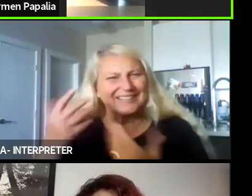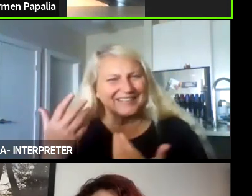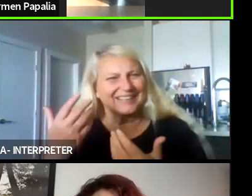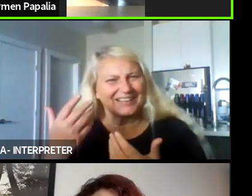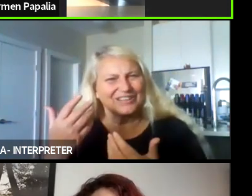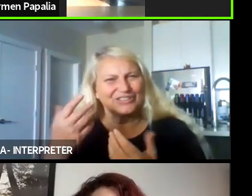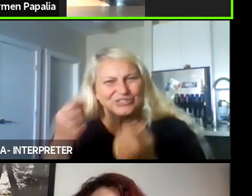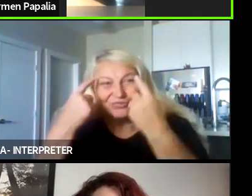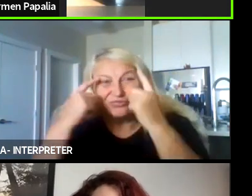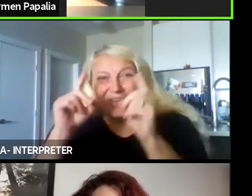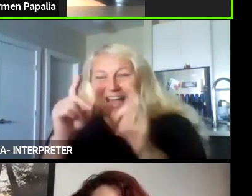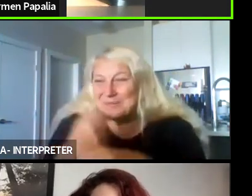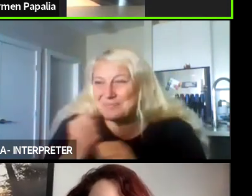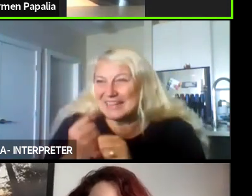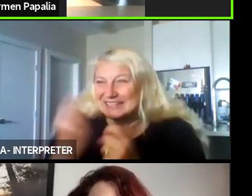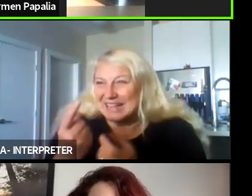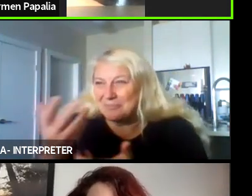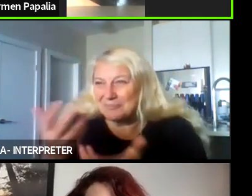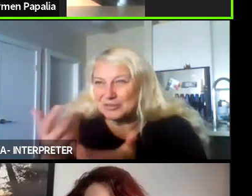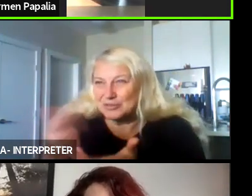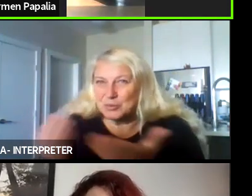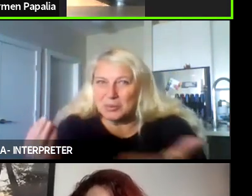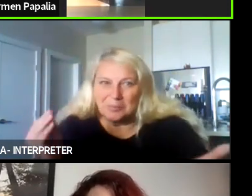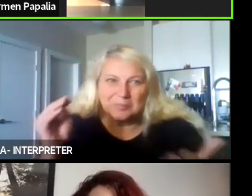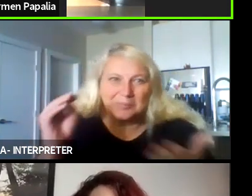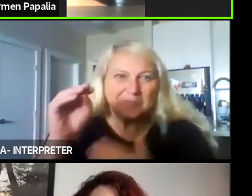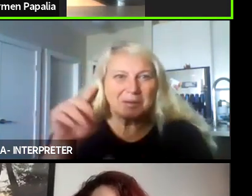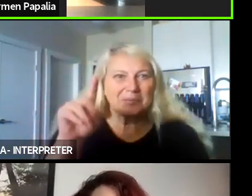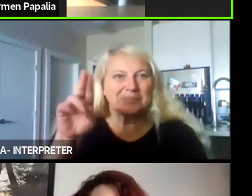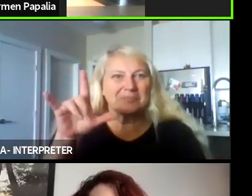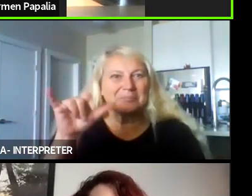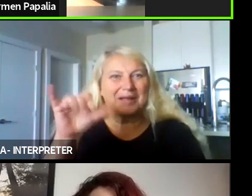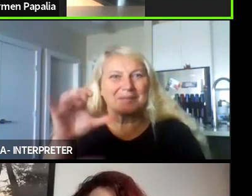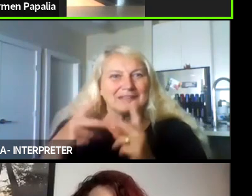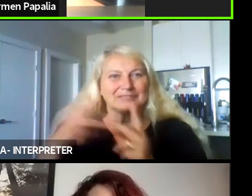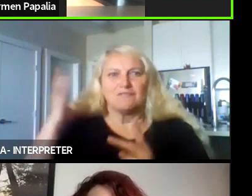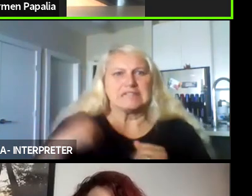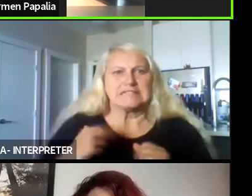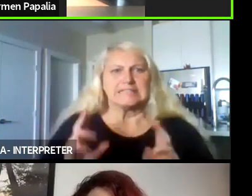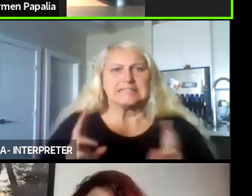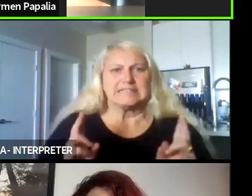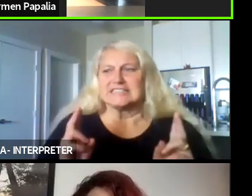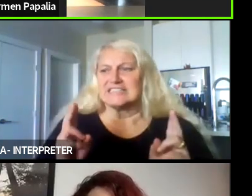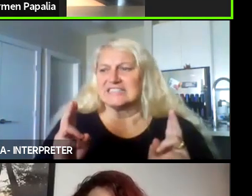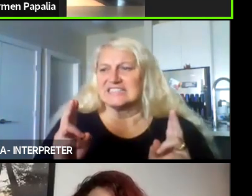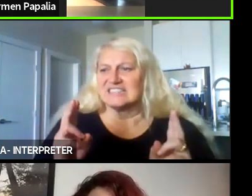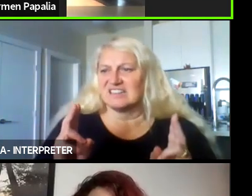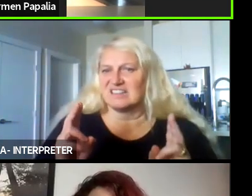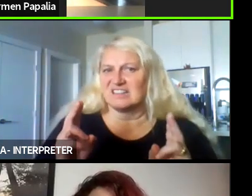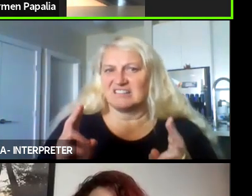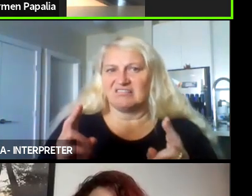to put in a public place does not seem urgent right now. So I'm trying to